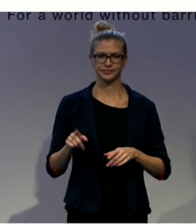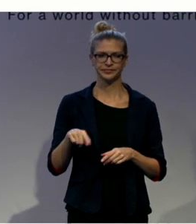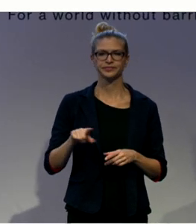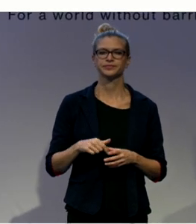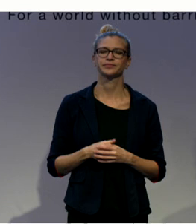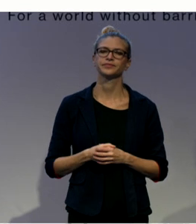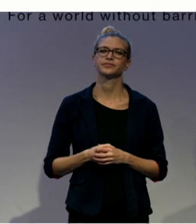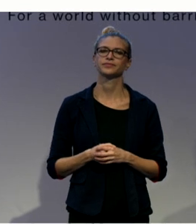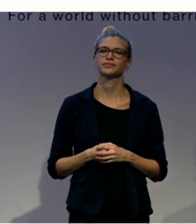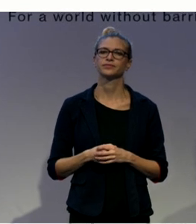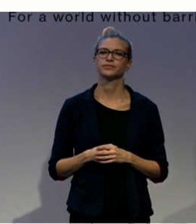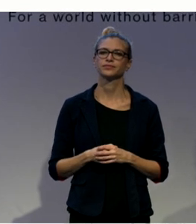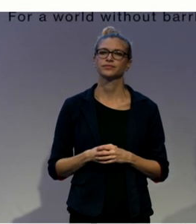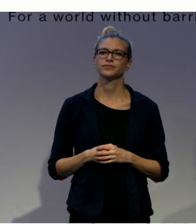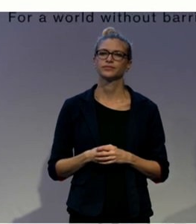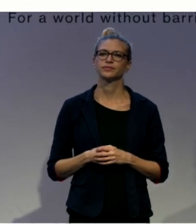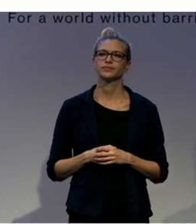de casi los 10